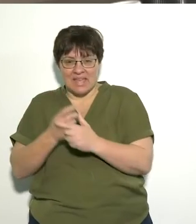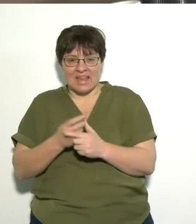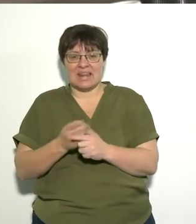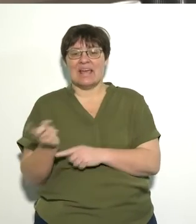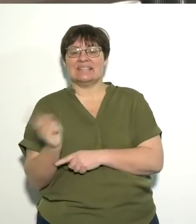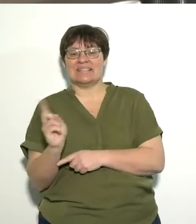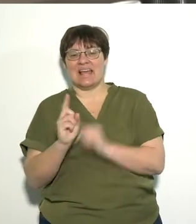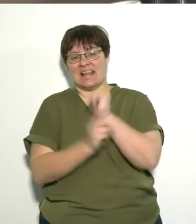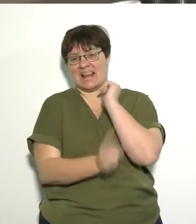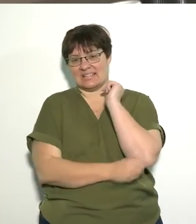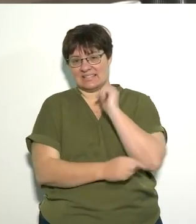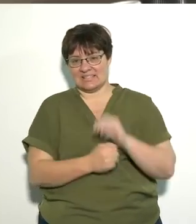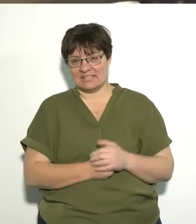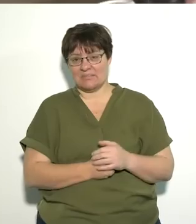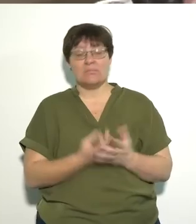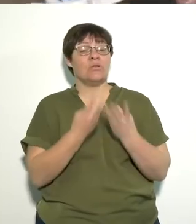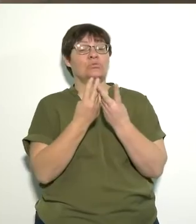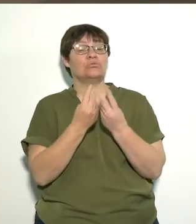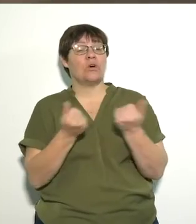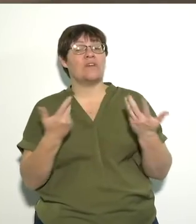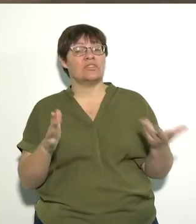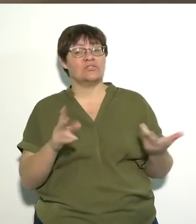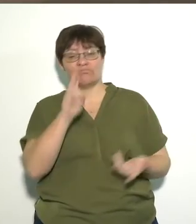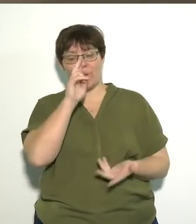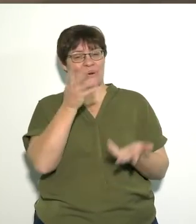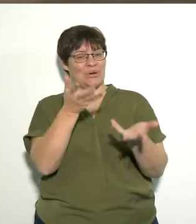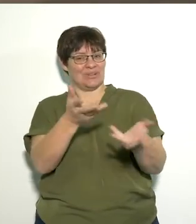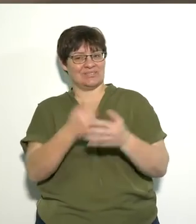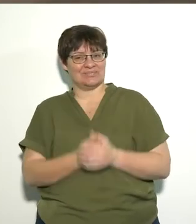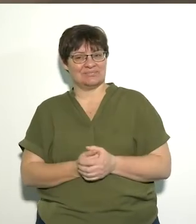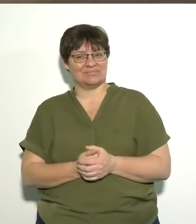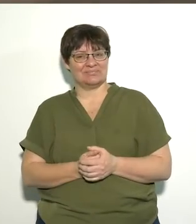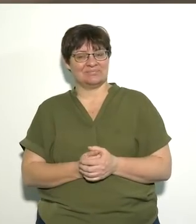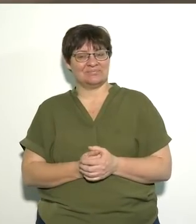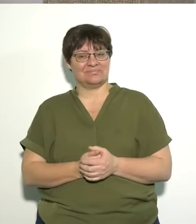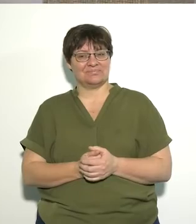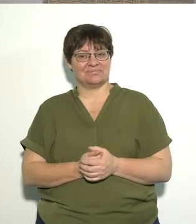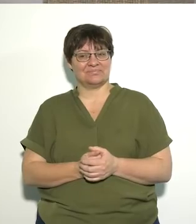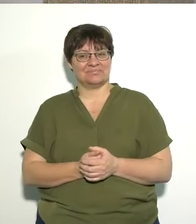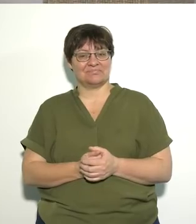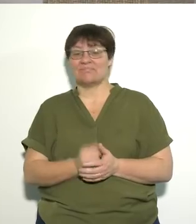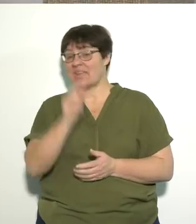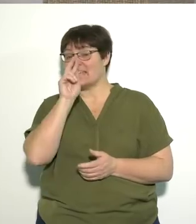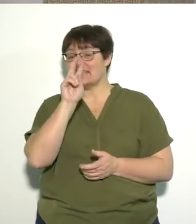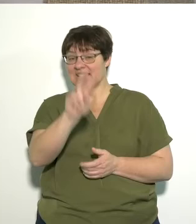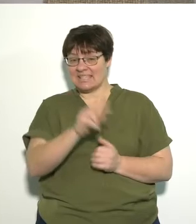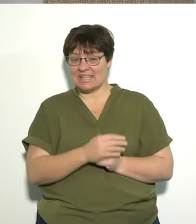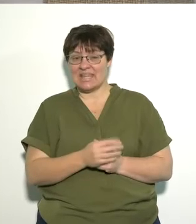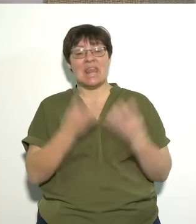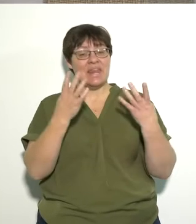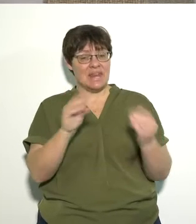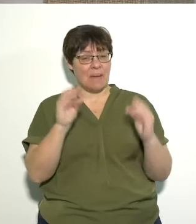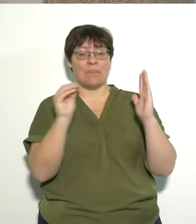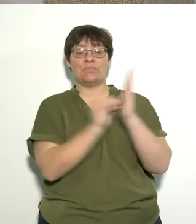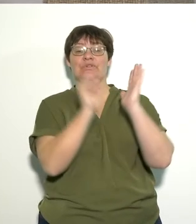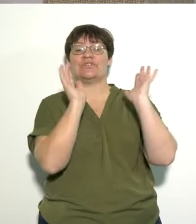down. Once all of that has dried, your measuring worm will look like this. As you can see, I have put some